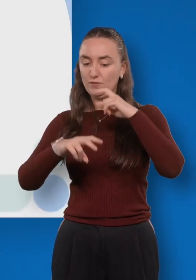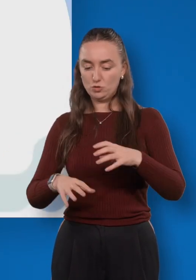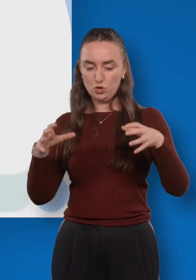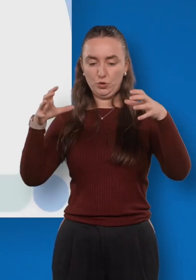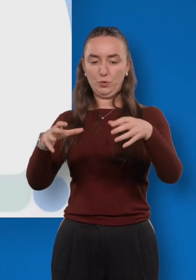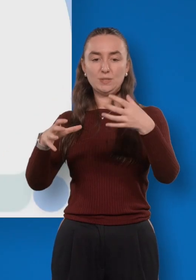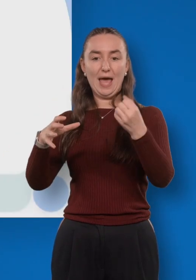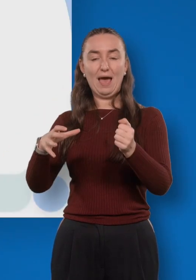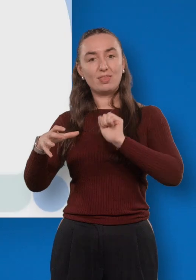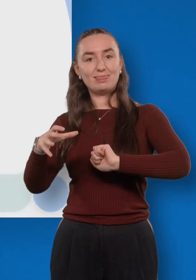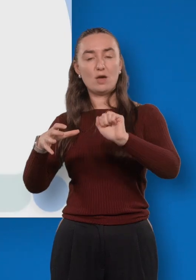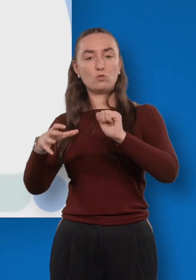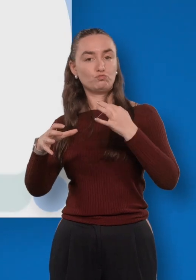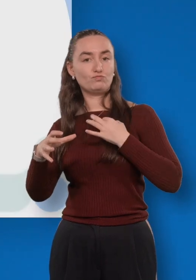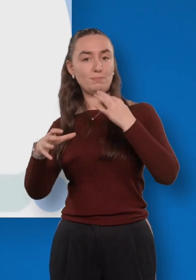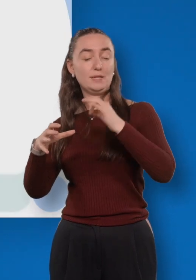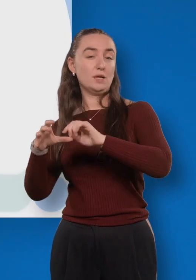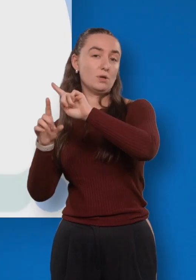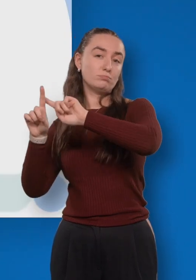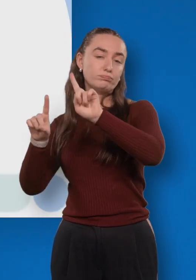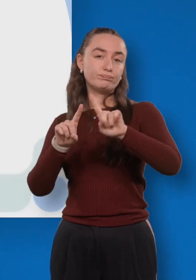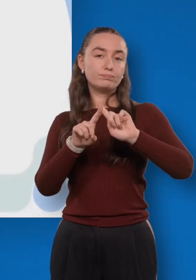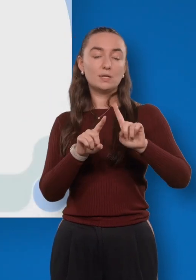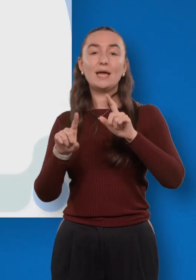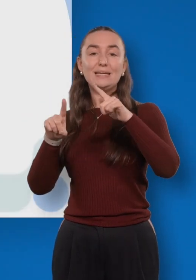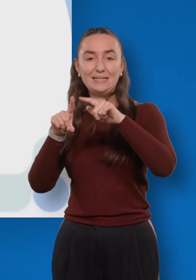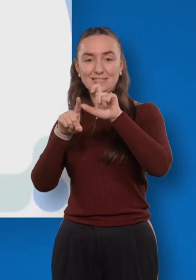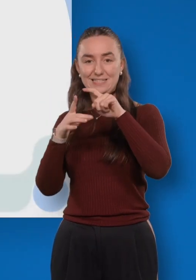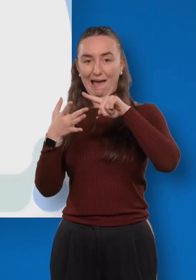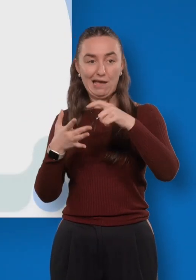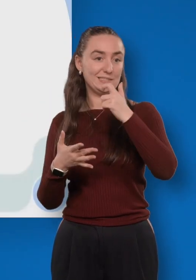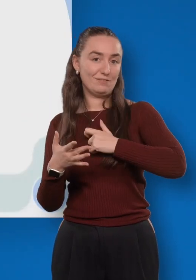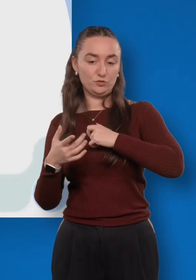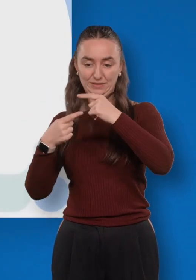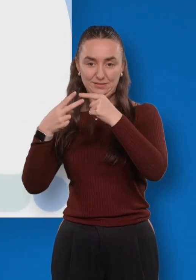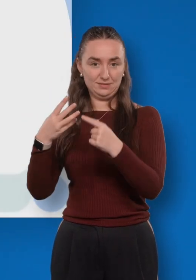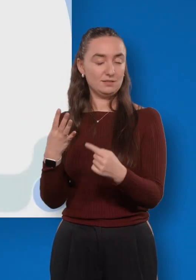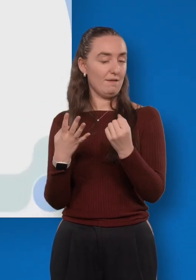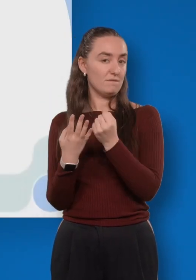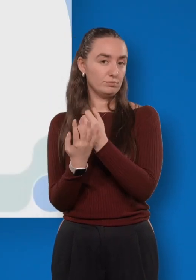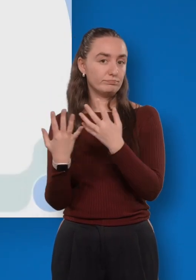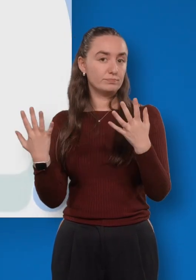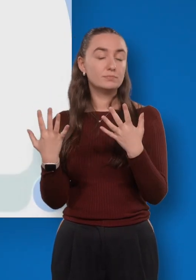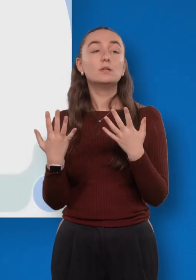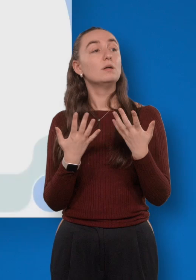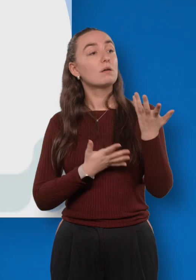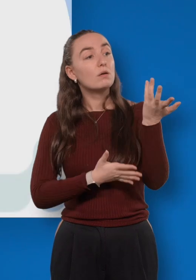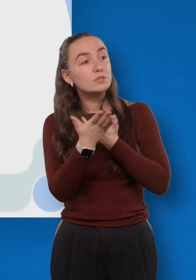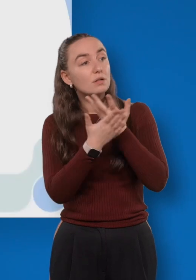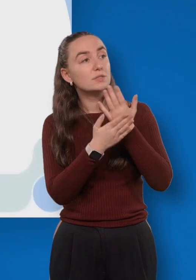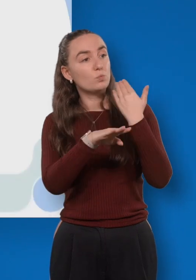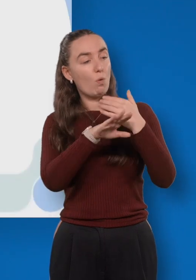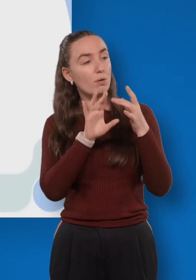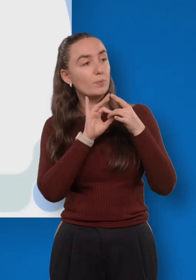a wide range of representation of different EDI characteristics. And we've worked with various consultants. We have an advisory